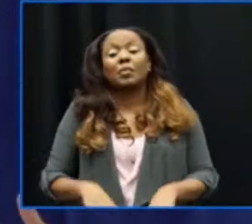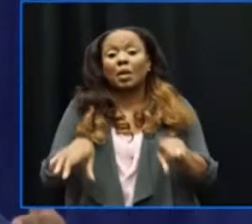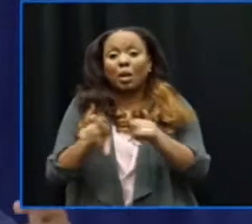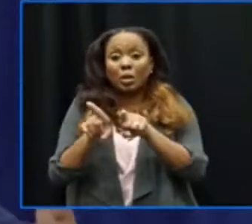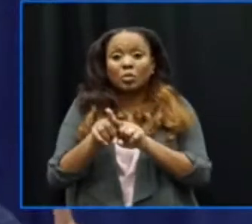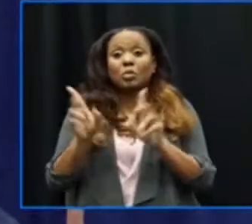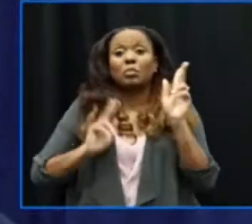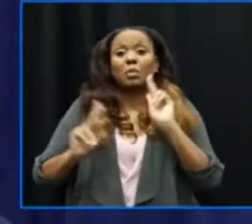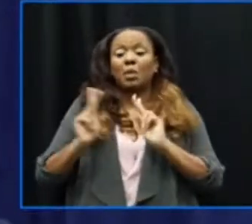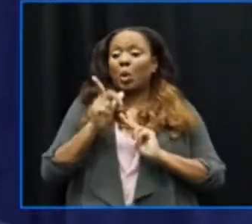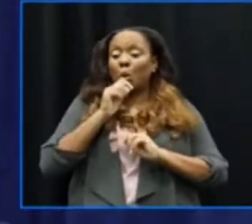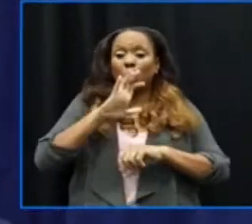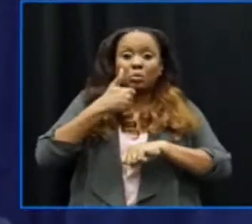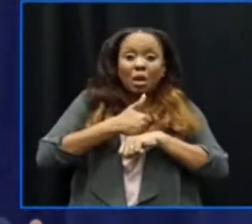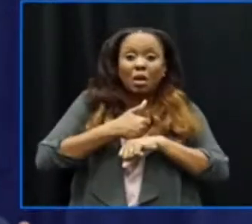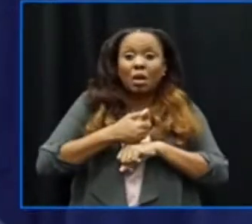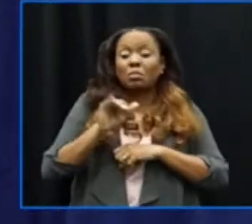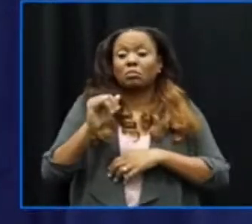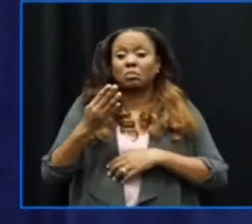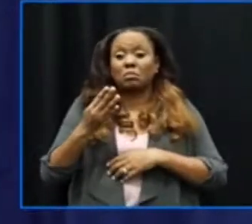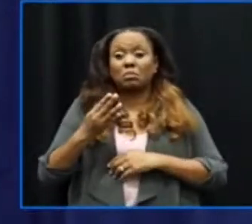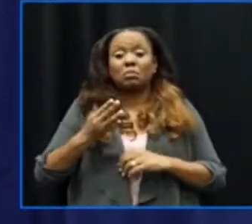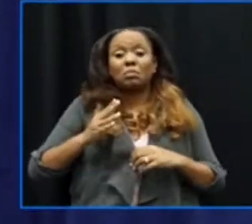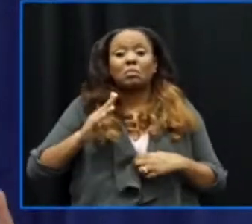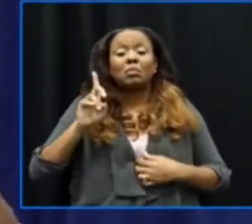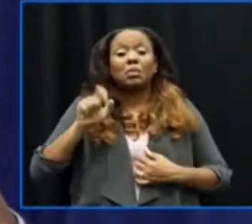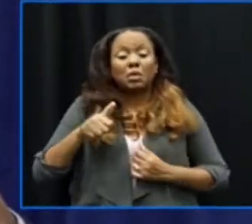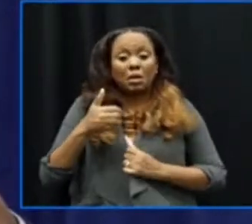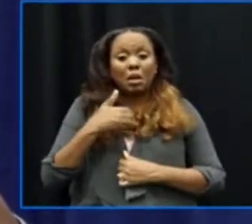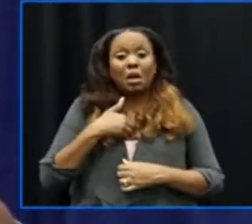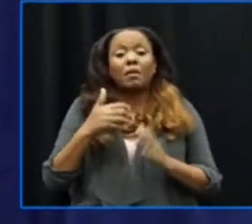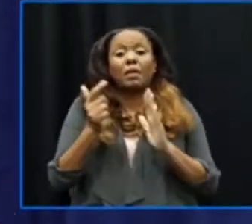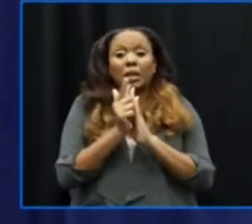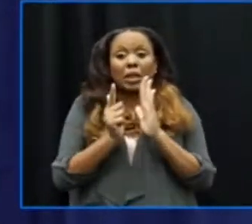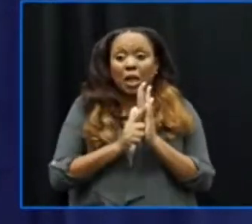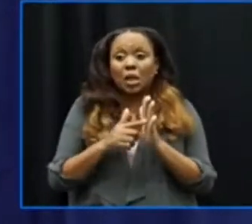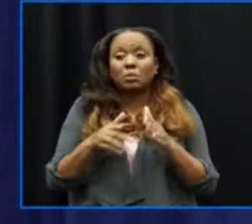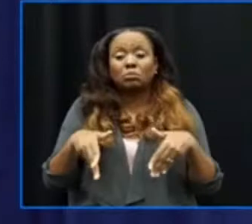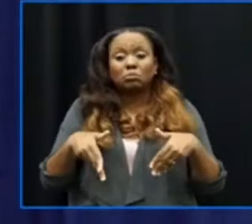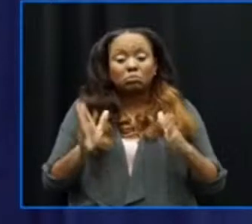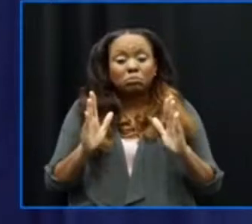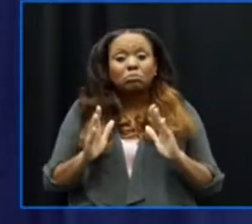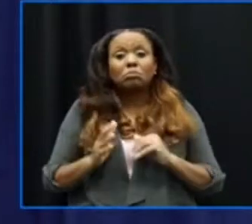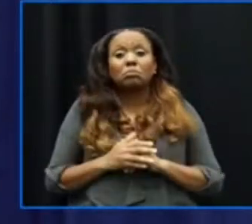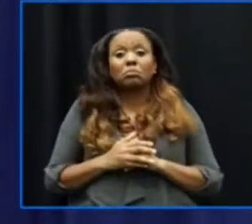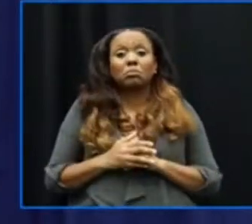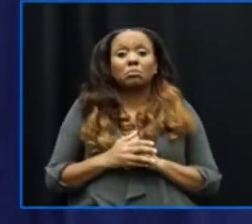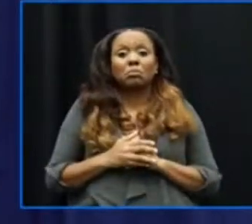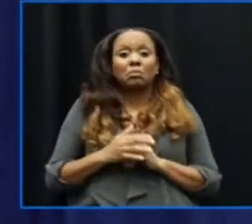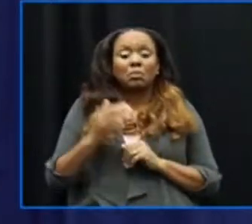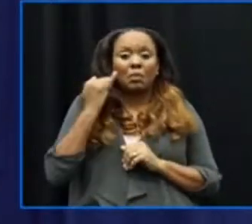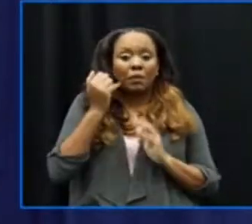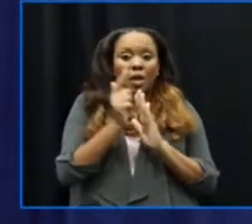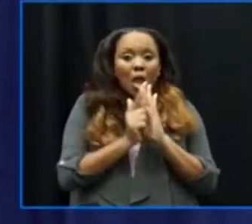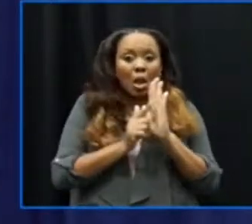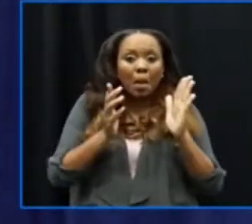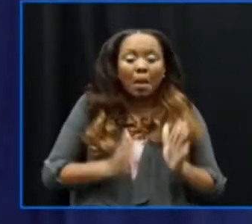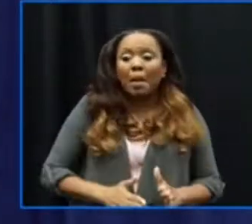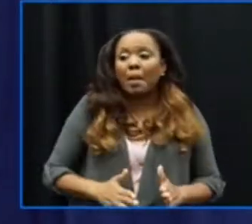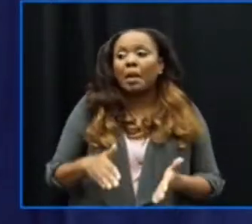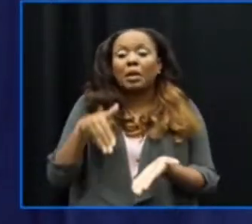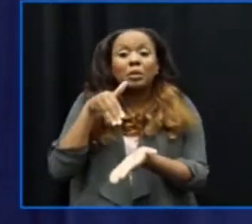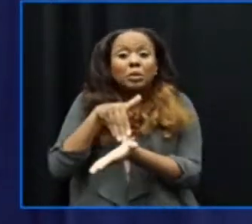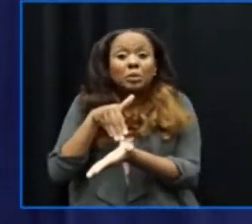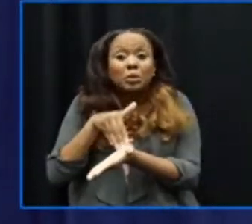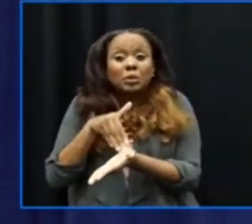van or to practice as a lawyer or a doctor, all arms of government should be complied with first